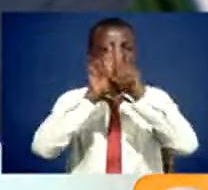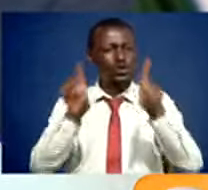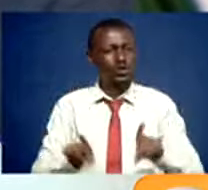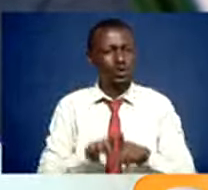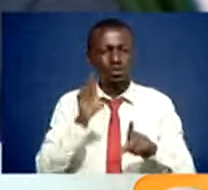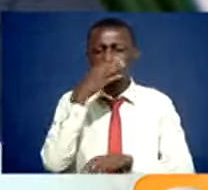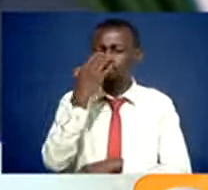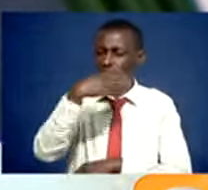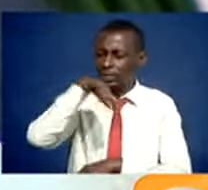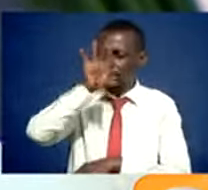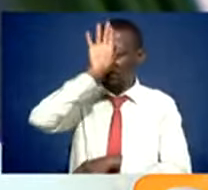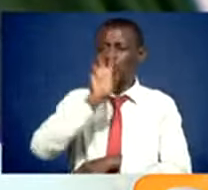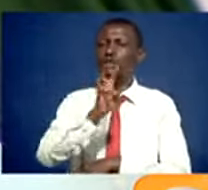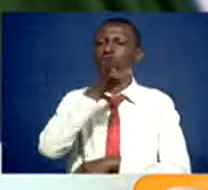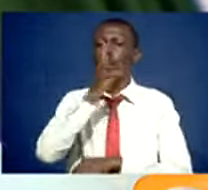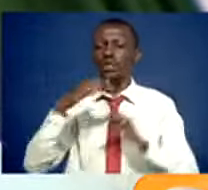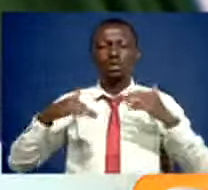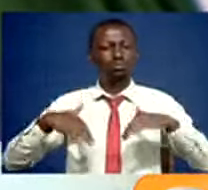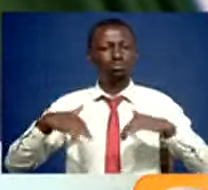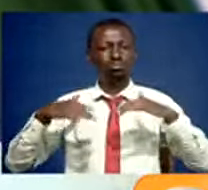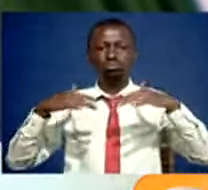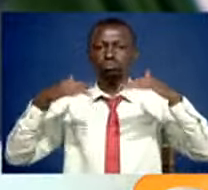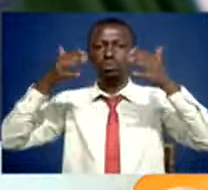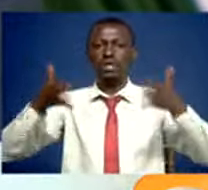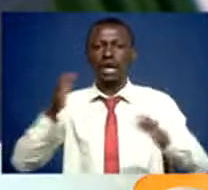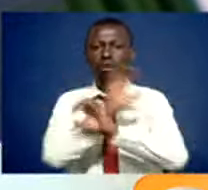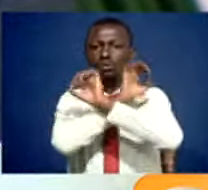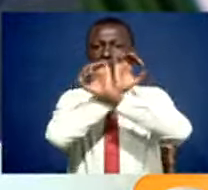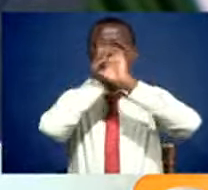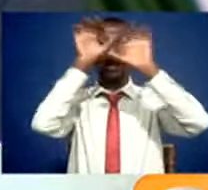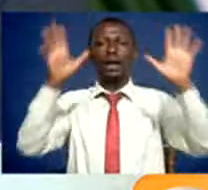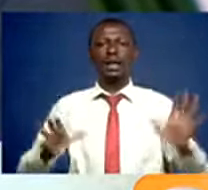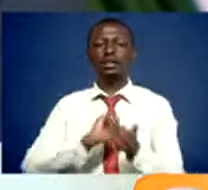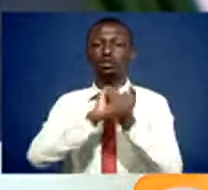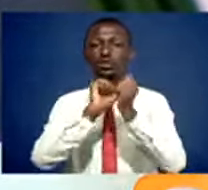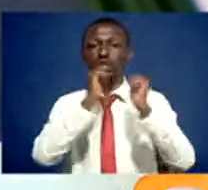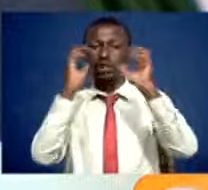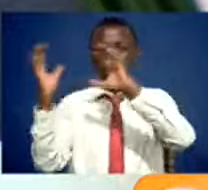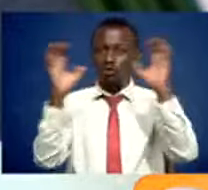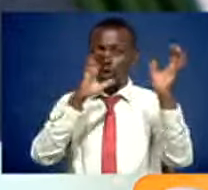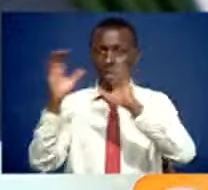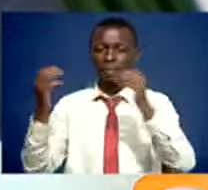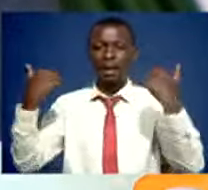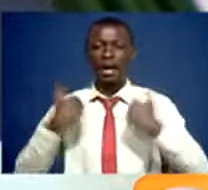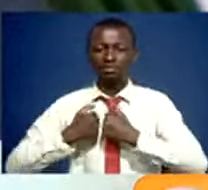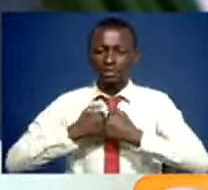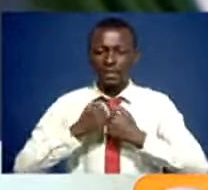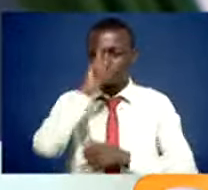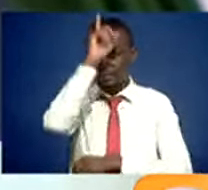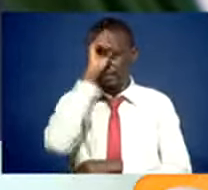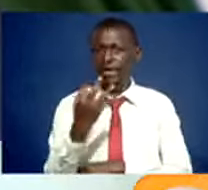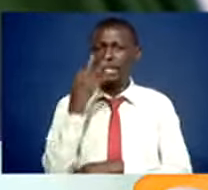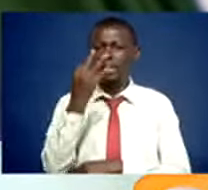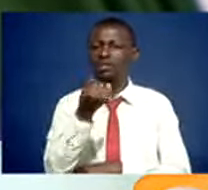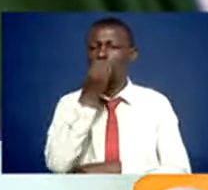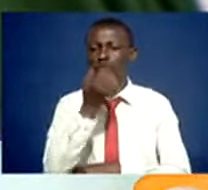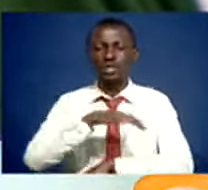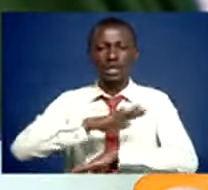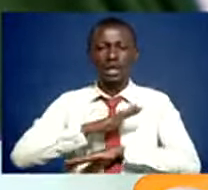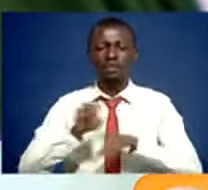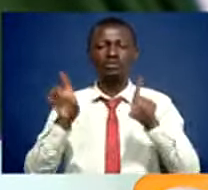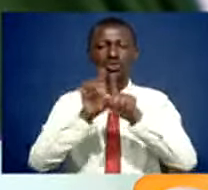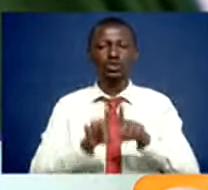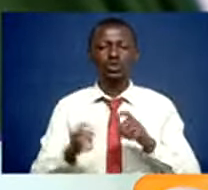clear to us that climate change presents serious challenges to food security and